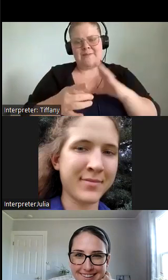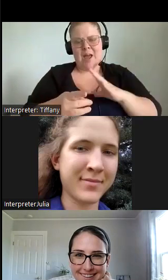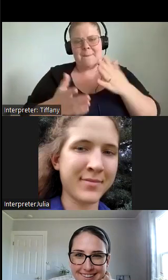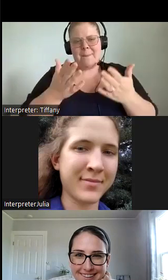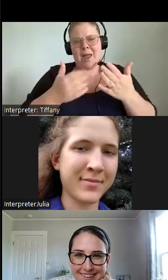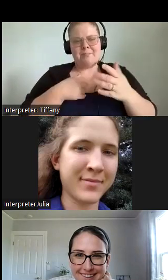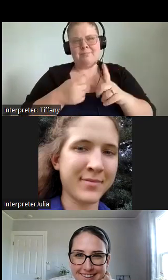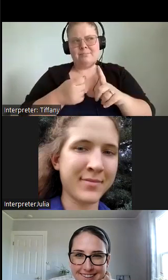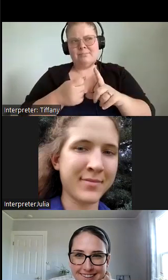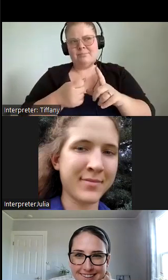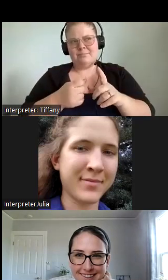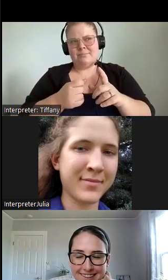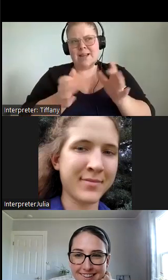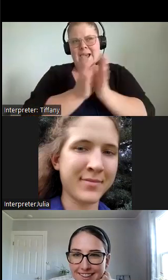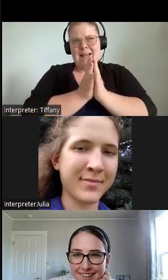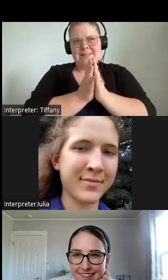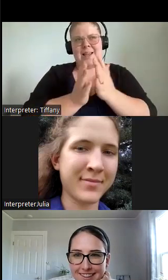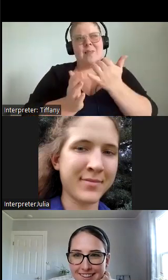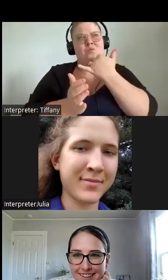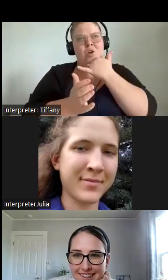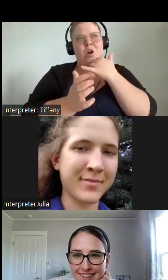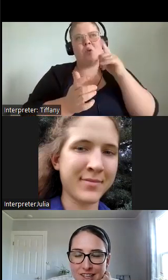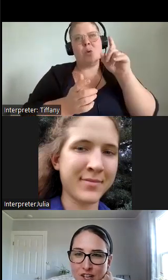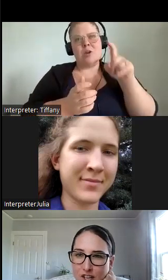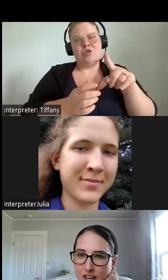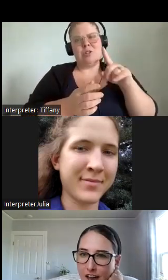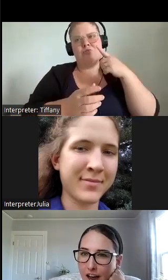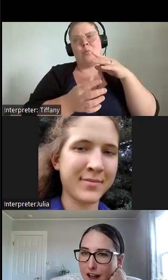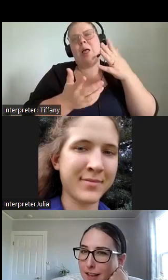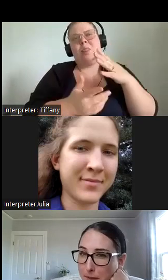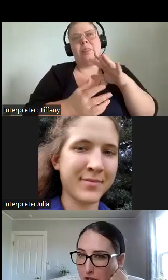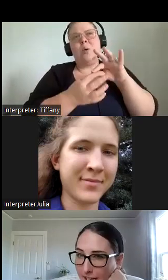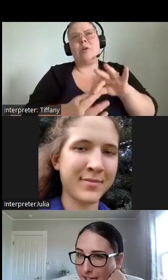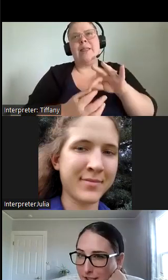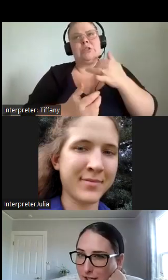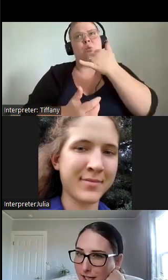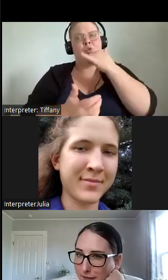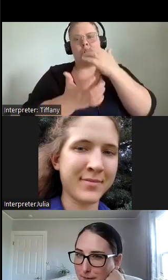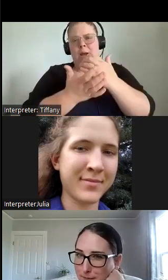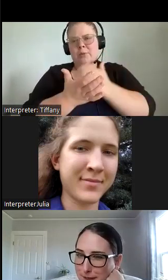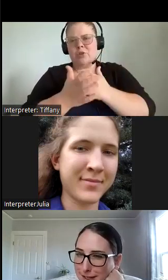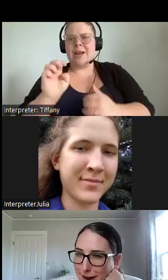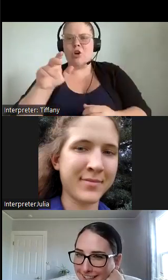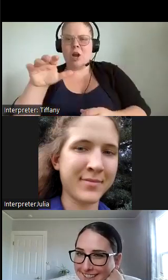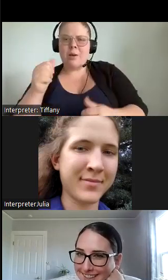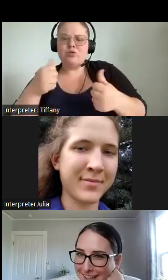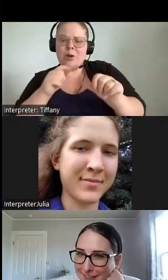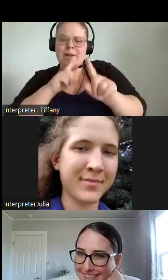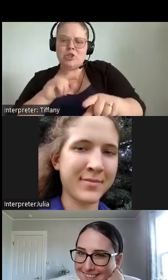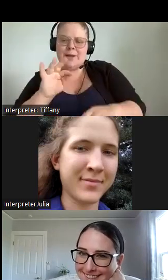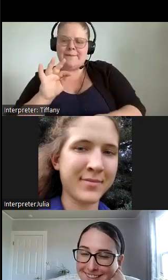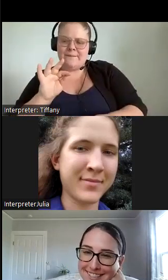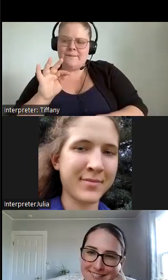I'm asking the wrong question for the wrong chapter. Let me try to answer, and if I'm not getting